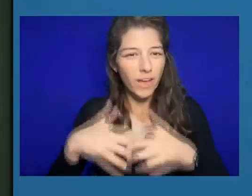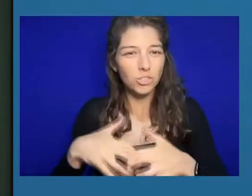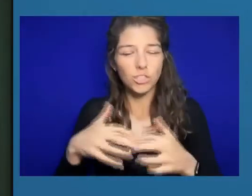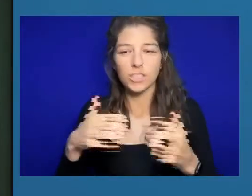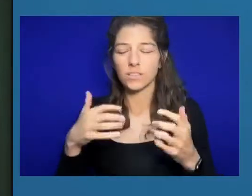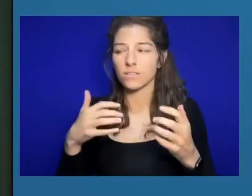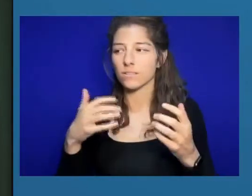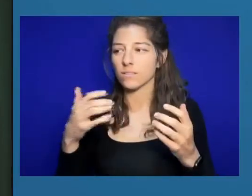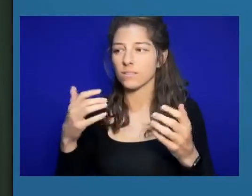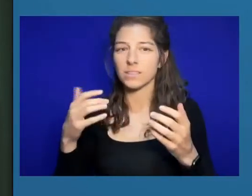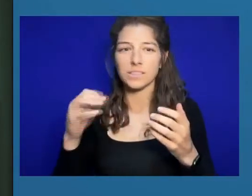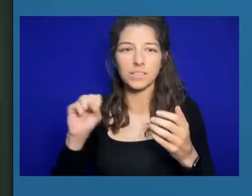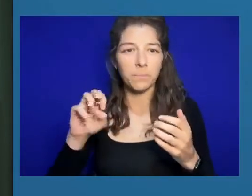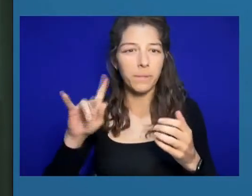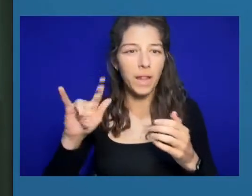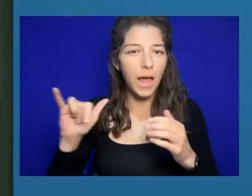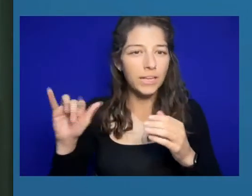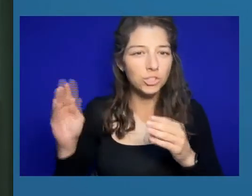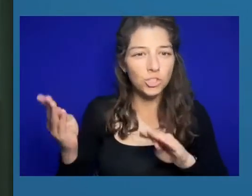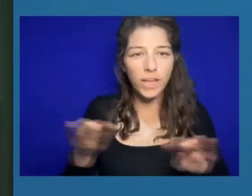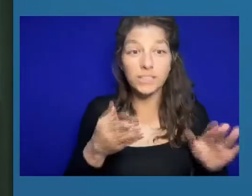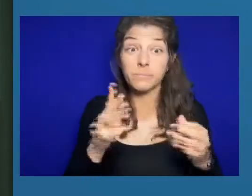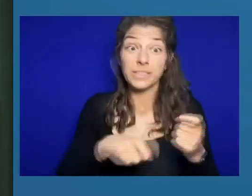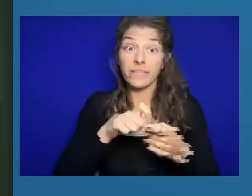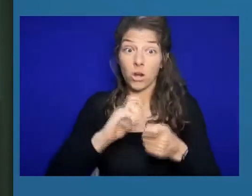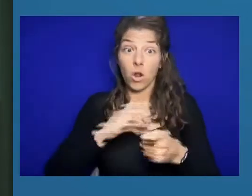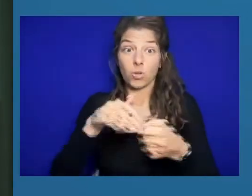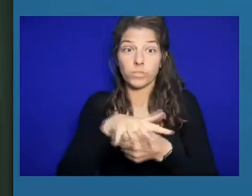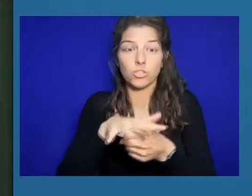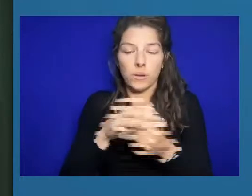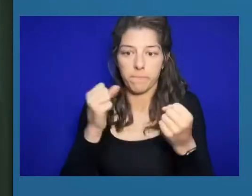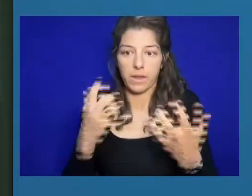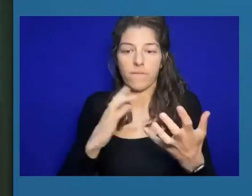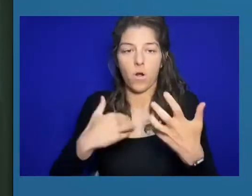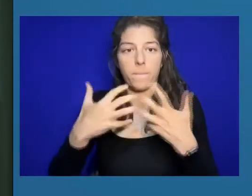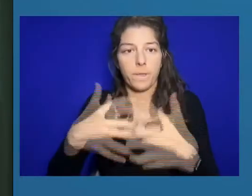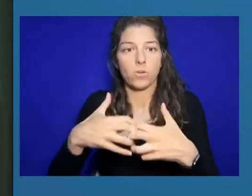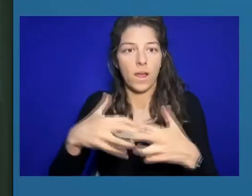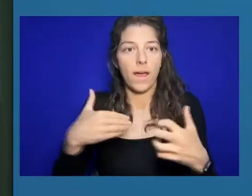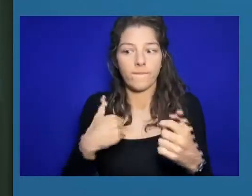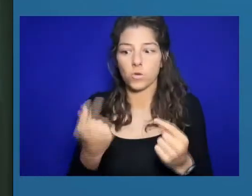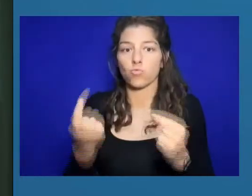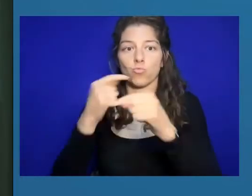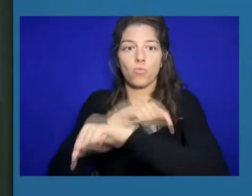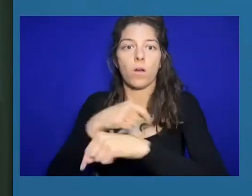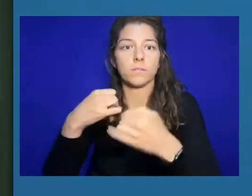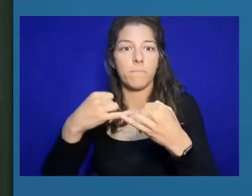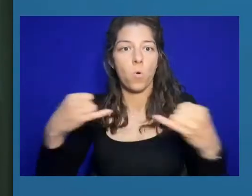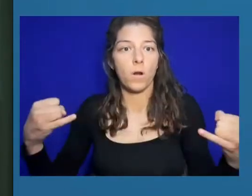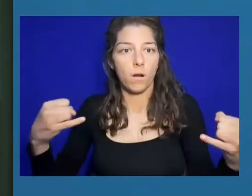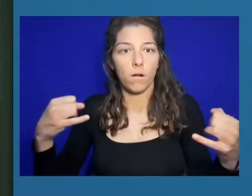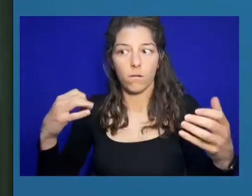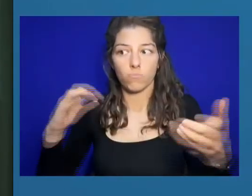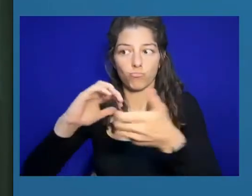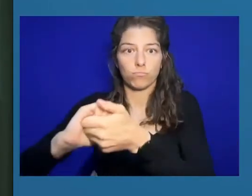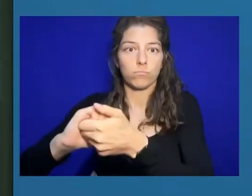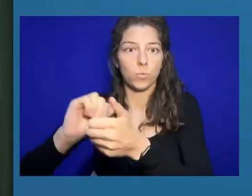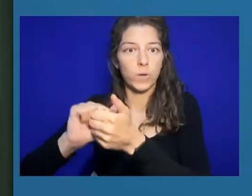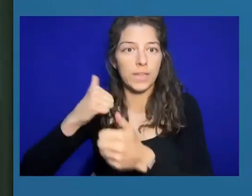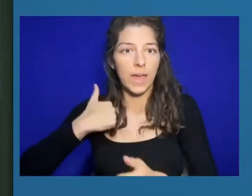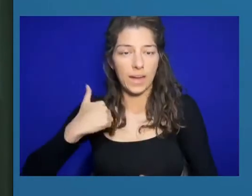supply chains, particularly in our region, because so many of our manufacturers have cross-border supply chains with Canada. Let's be